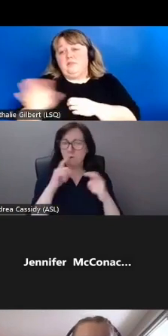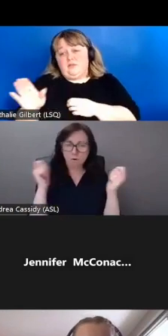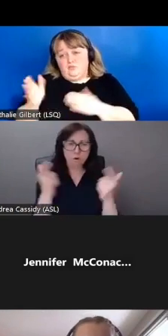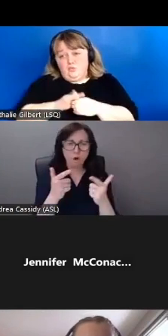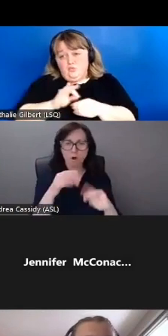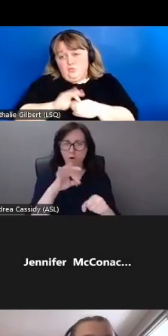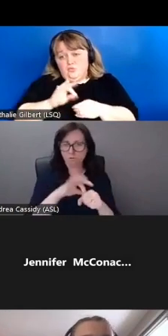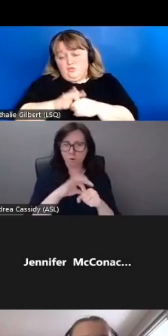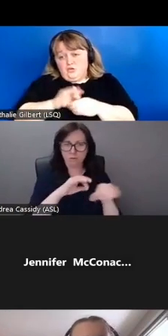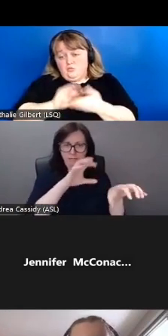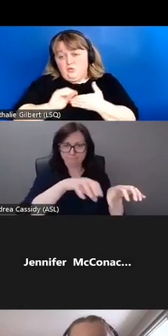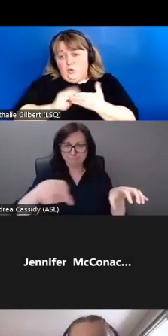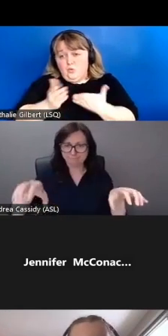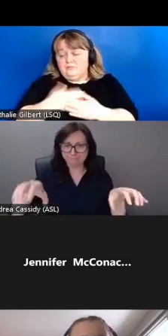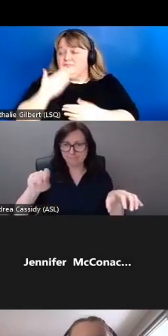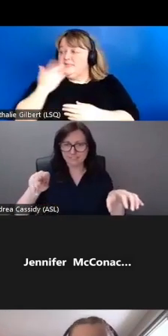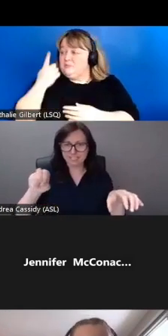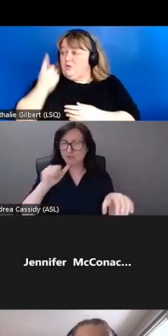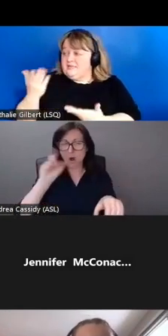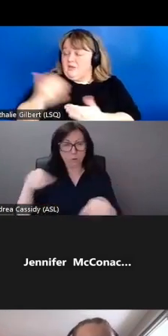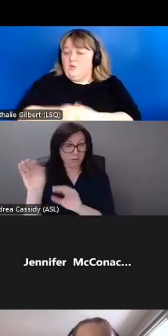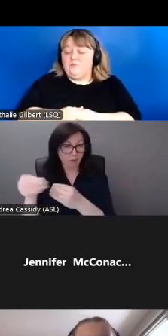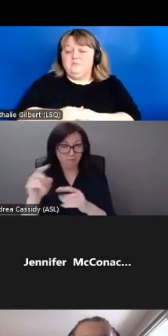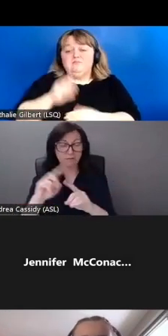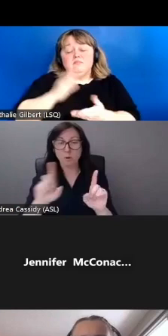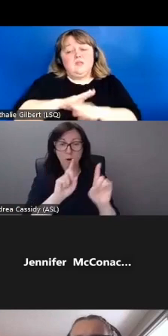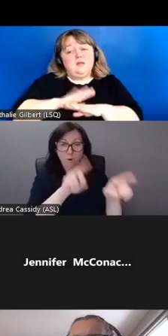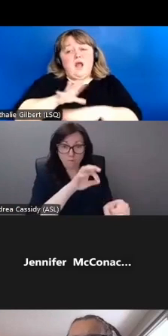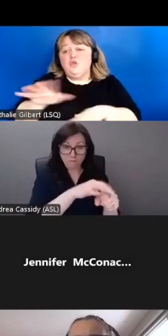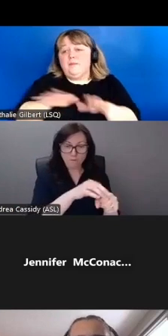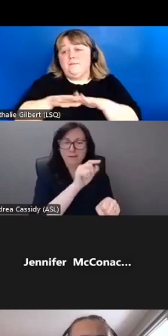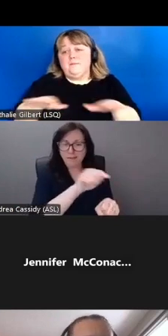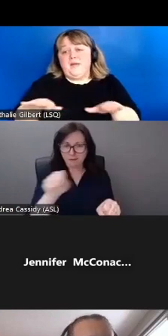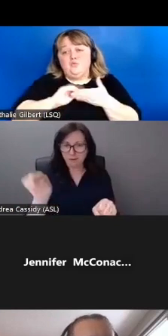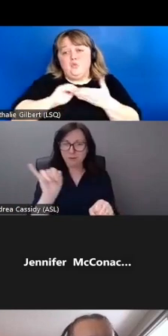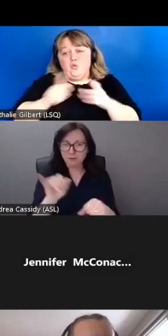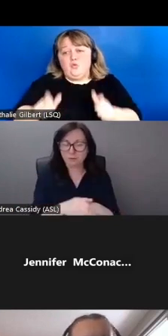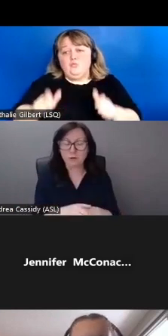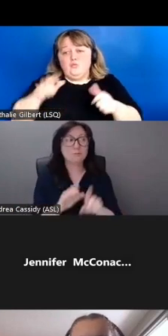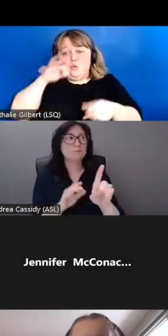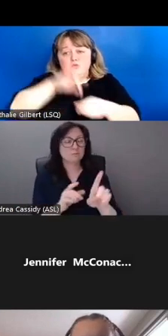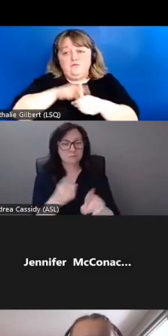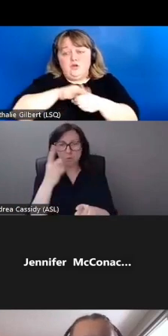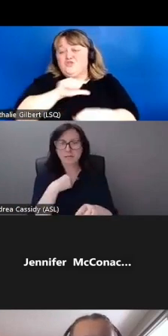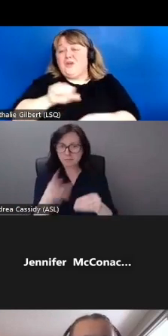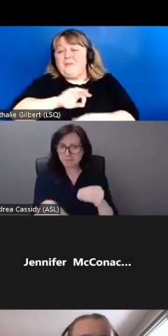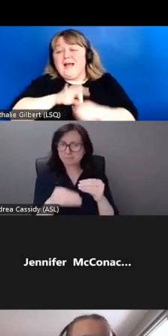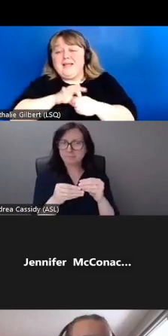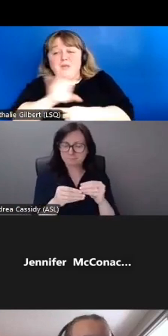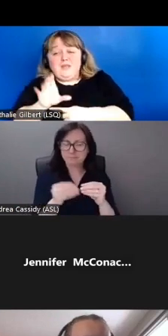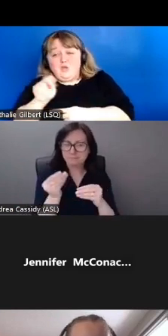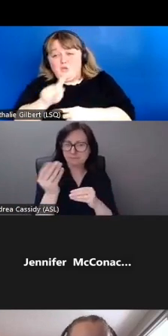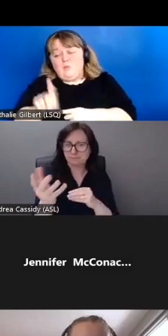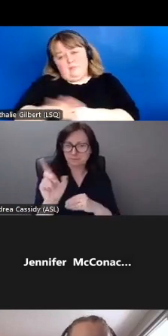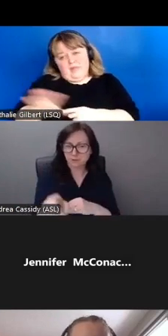polling stations, so not just the offices. Something else I didn't mention that maybe I should is that every